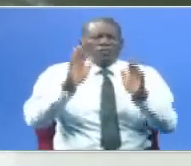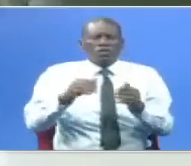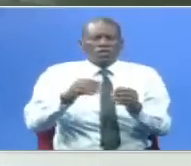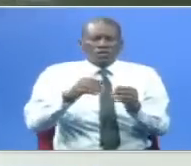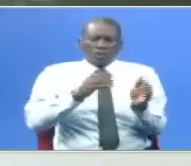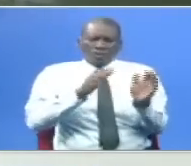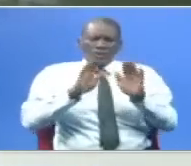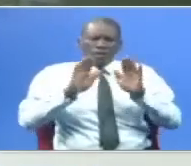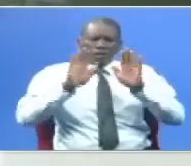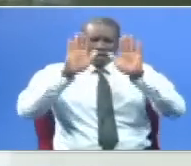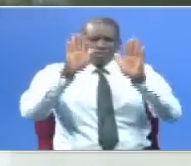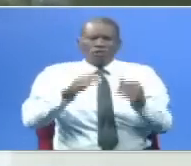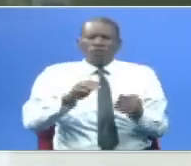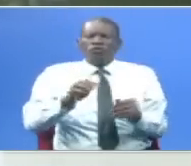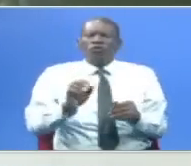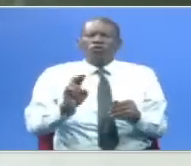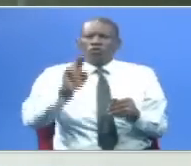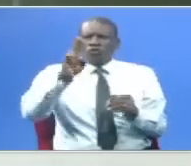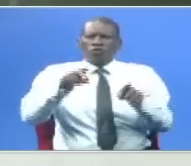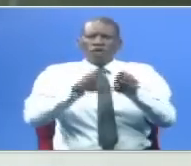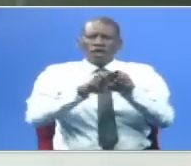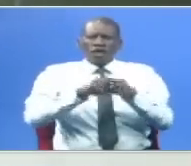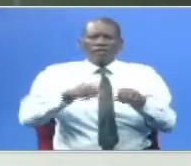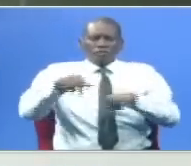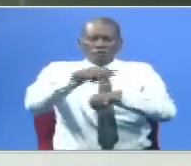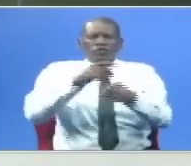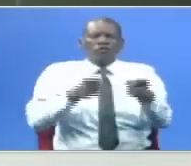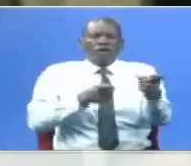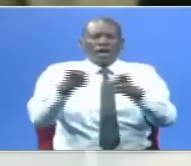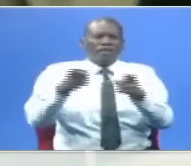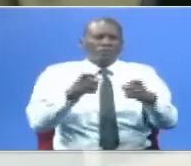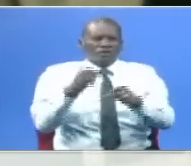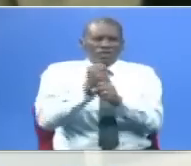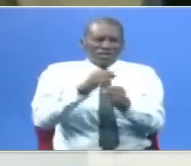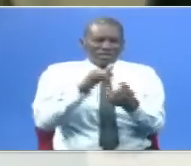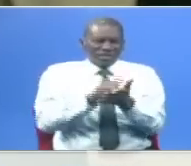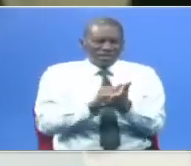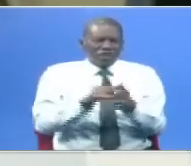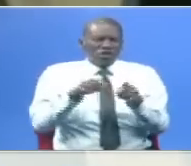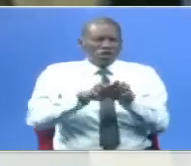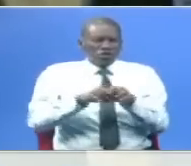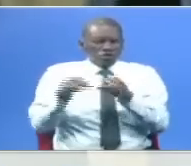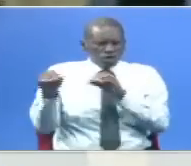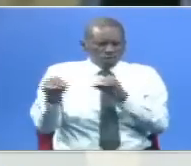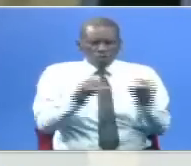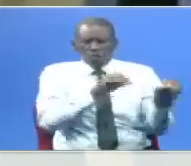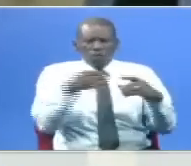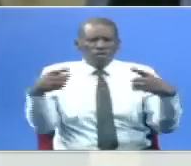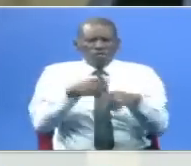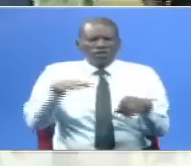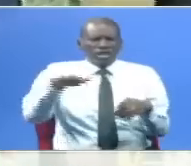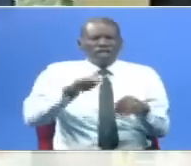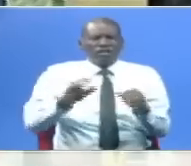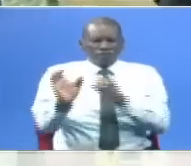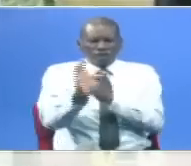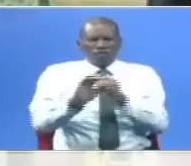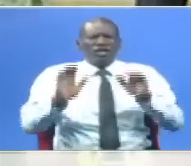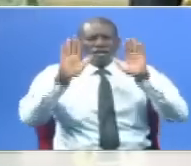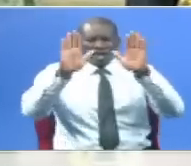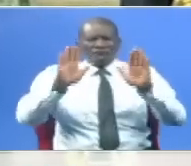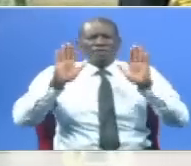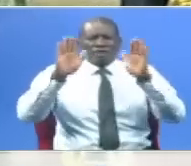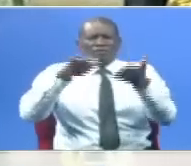for Kenyatta, even as the provincial administration did so. He traversed the country campaigning to be the